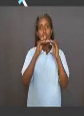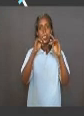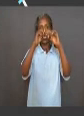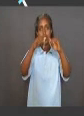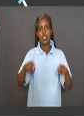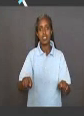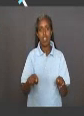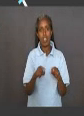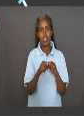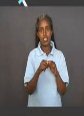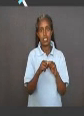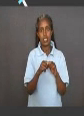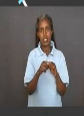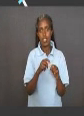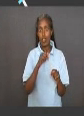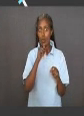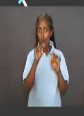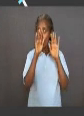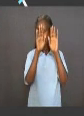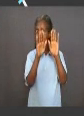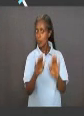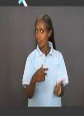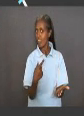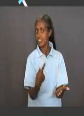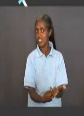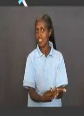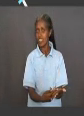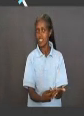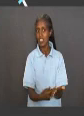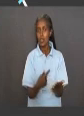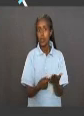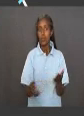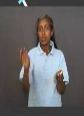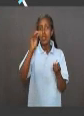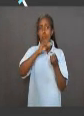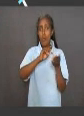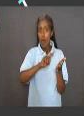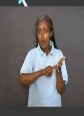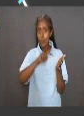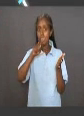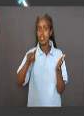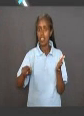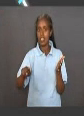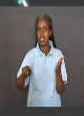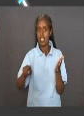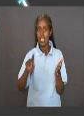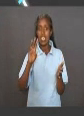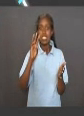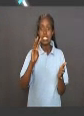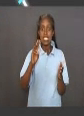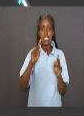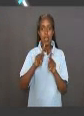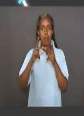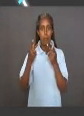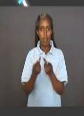triangles. No surprise there. To be more precise, the 6